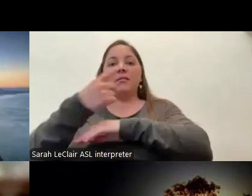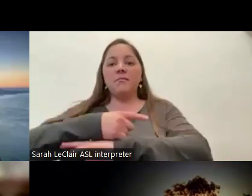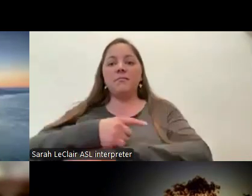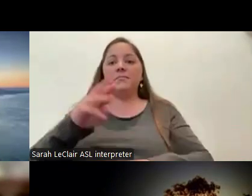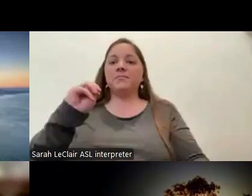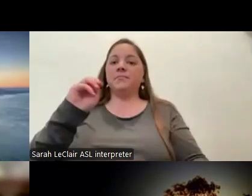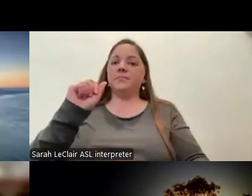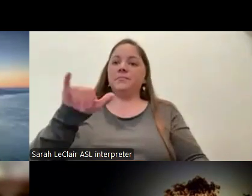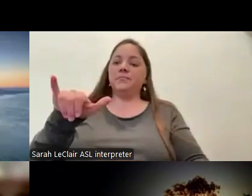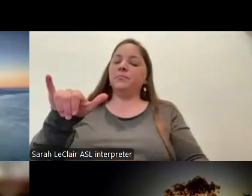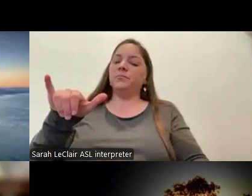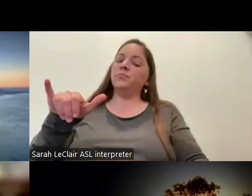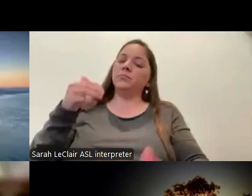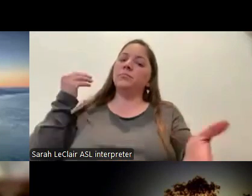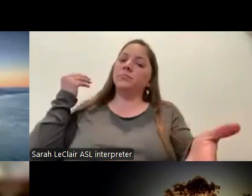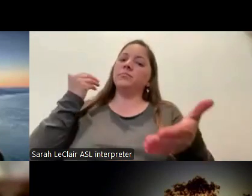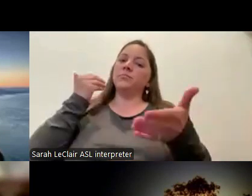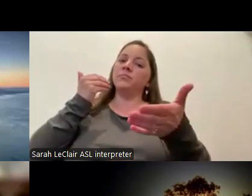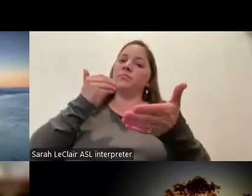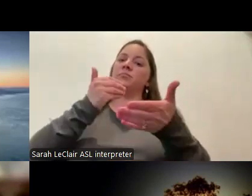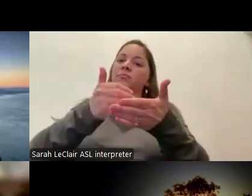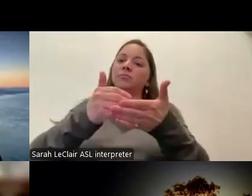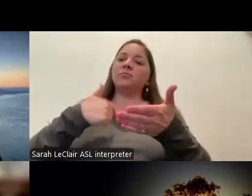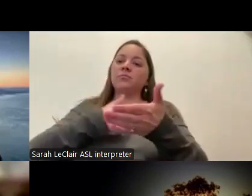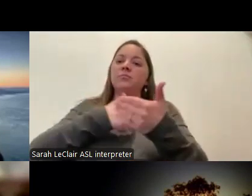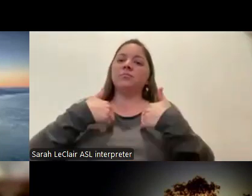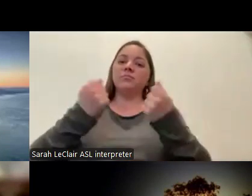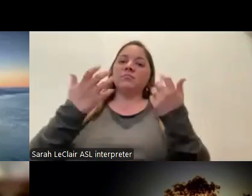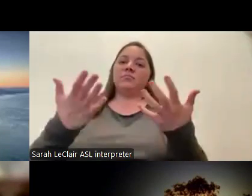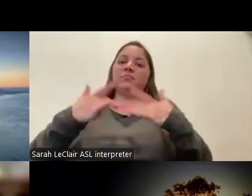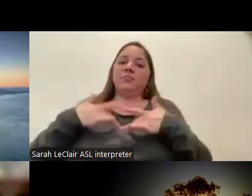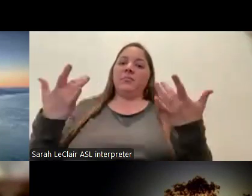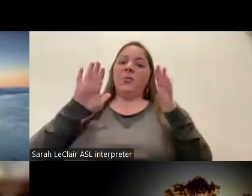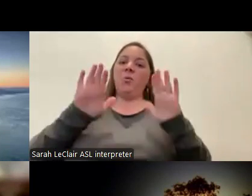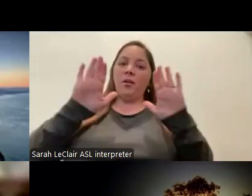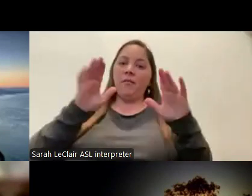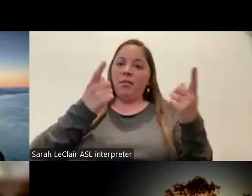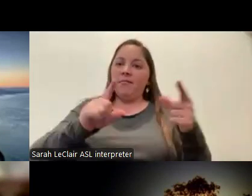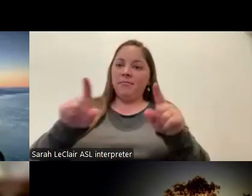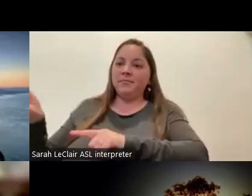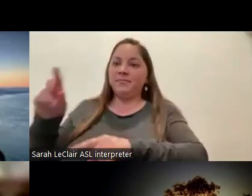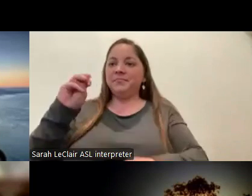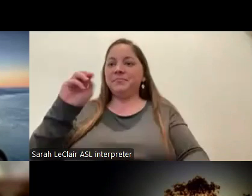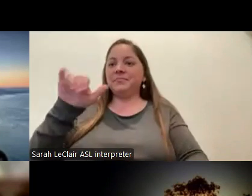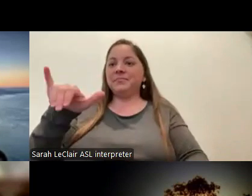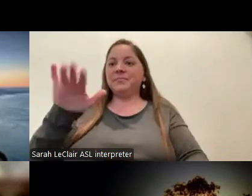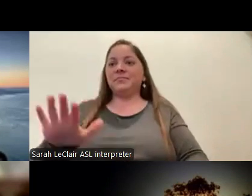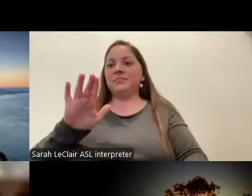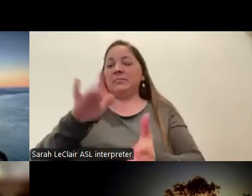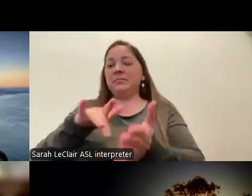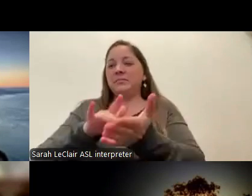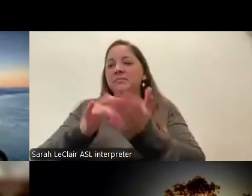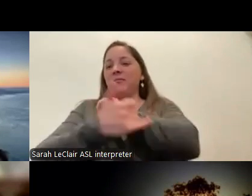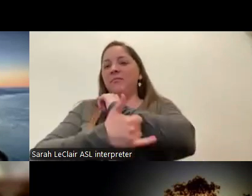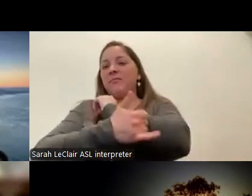May is coming very closely, and we're hiring all these wonderful events in Mid-County, Desert,